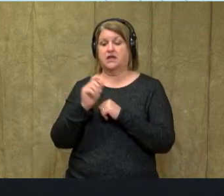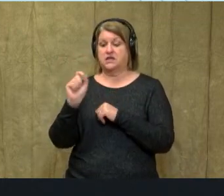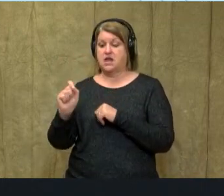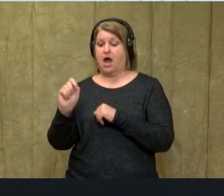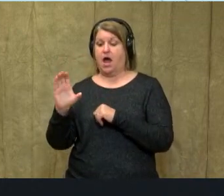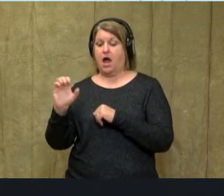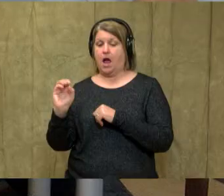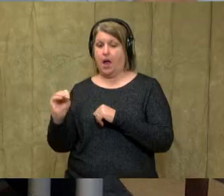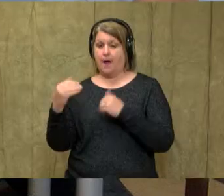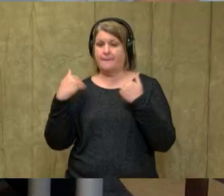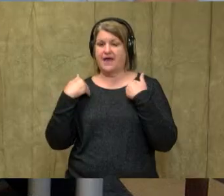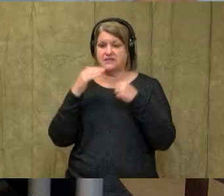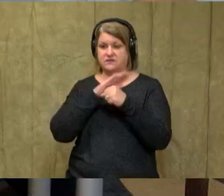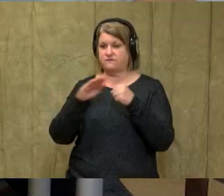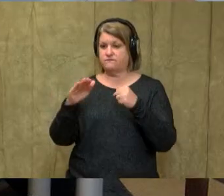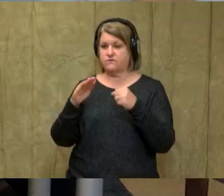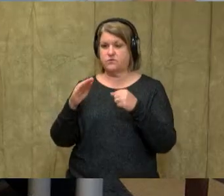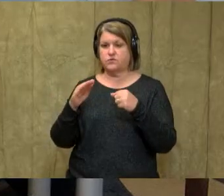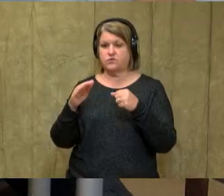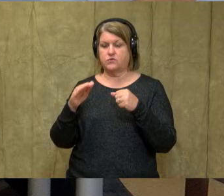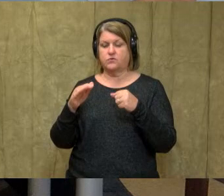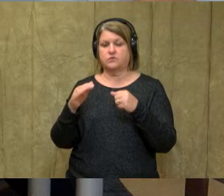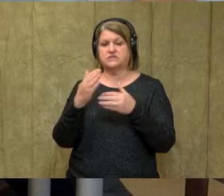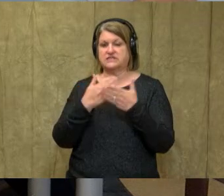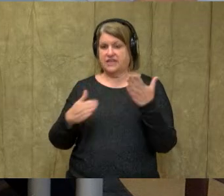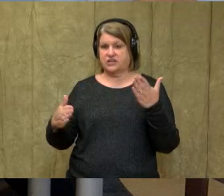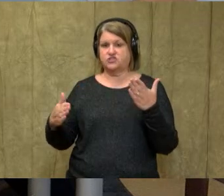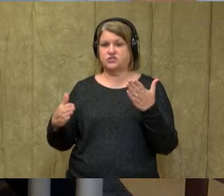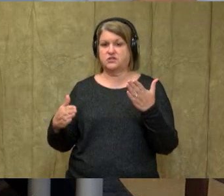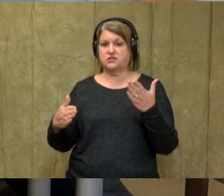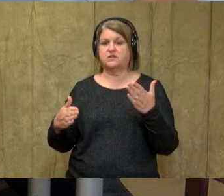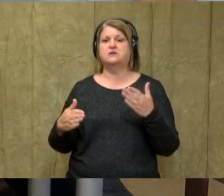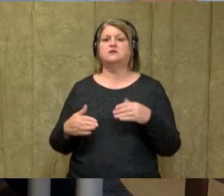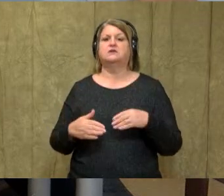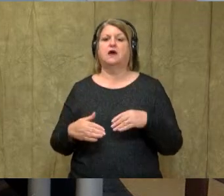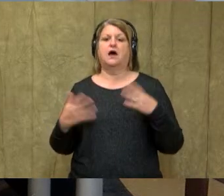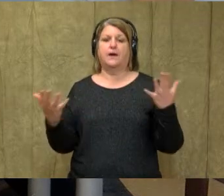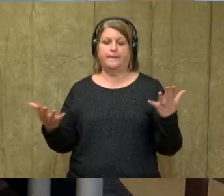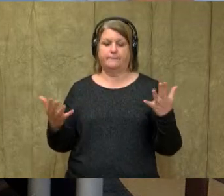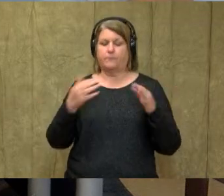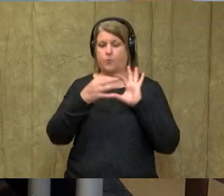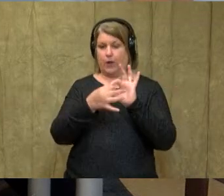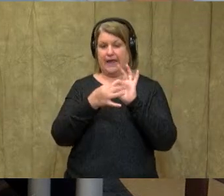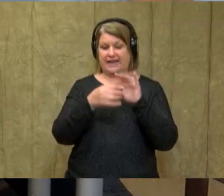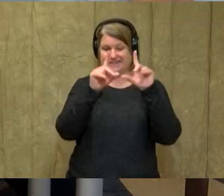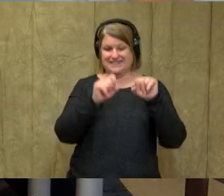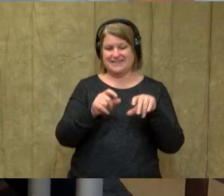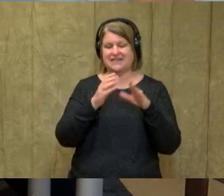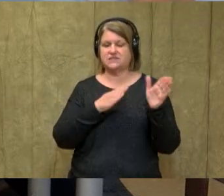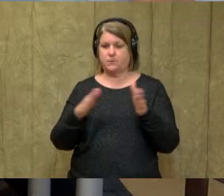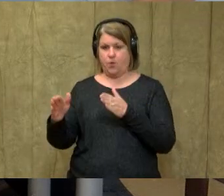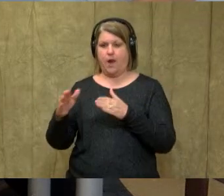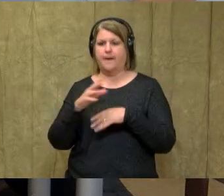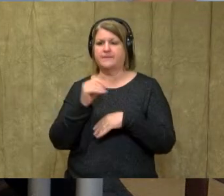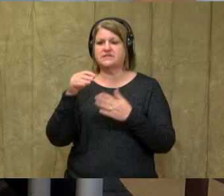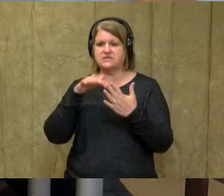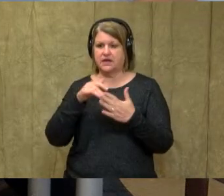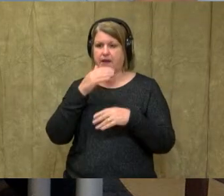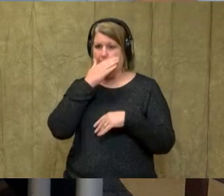HomeworkAlabama.com has an entire section devoted to test prep and self-study. So certainly explore their ACT prep and